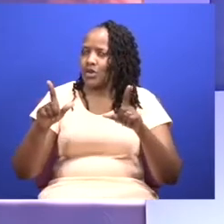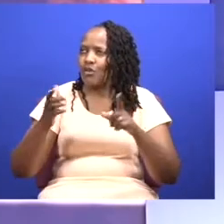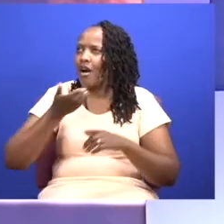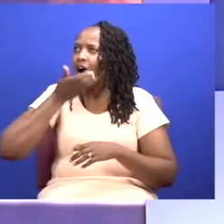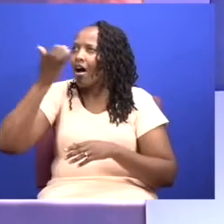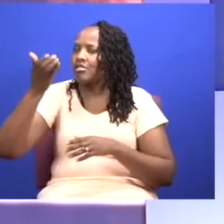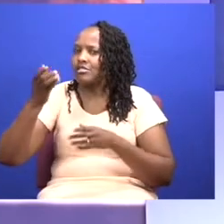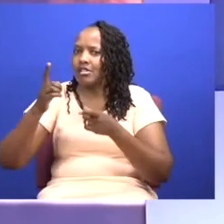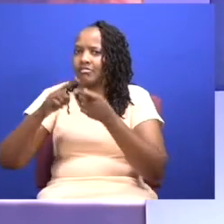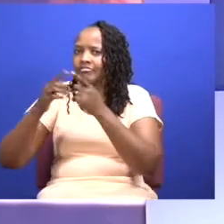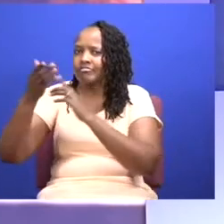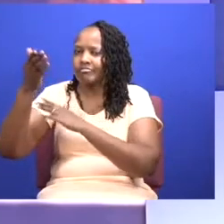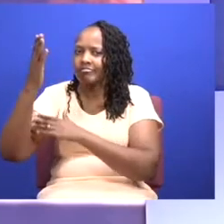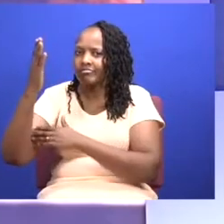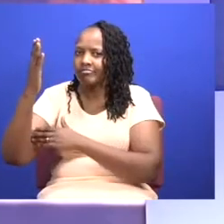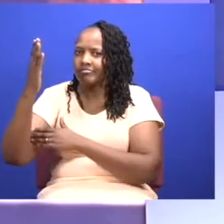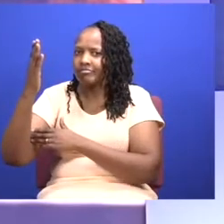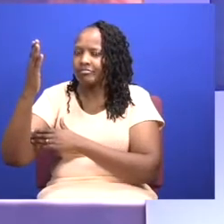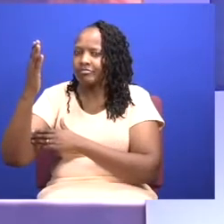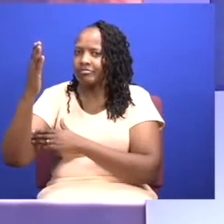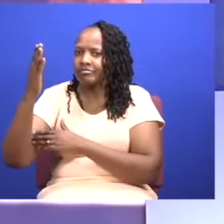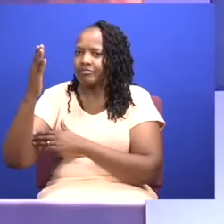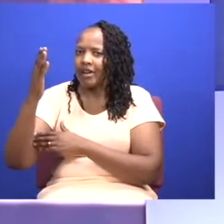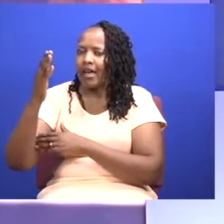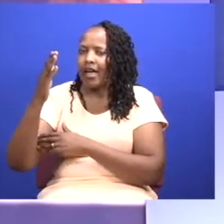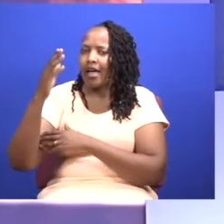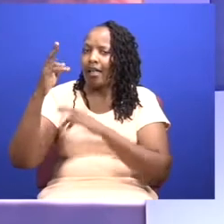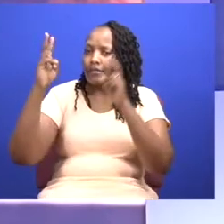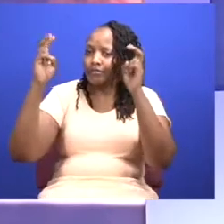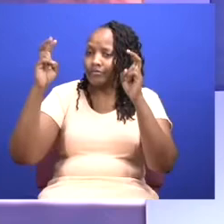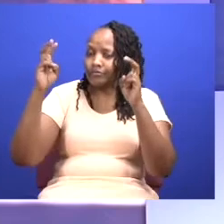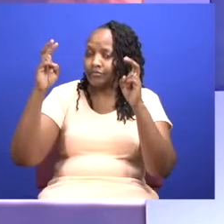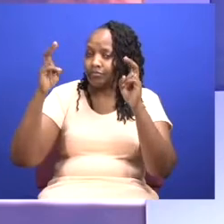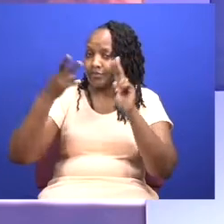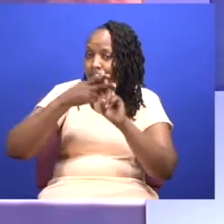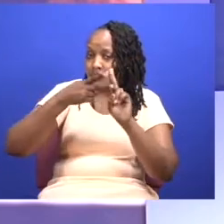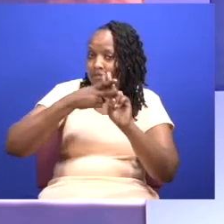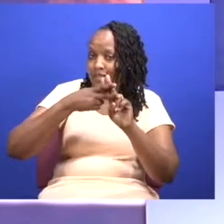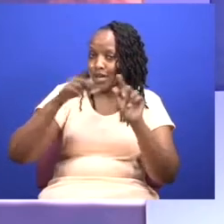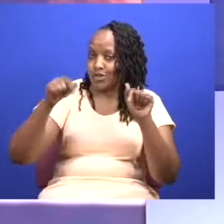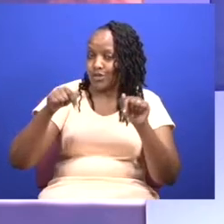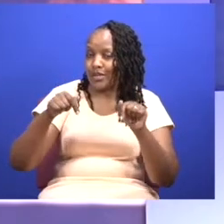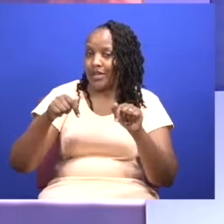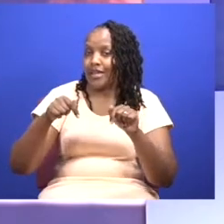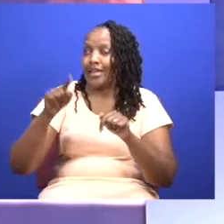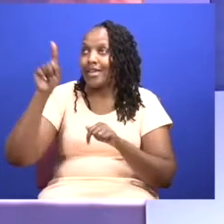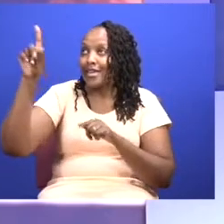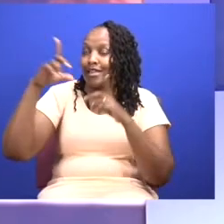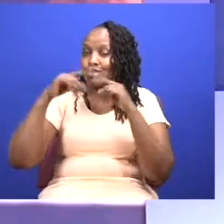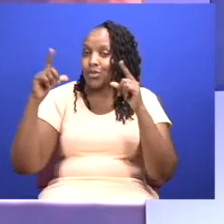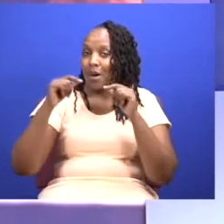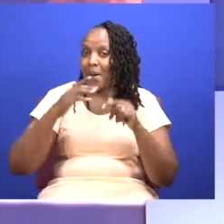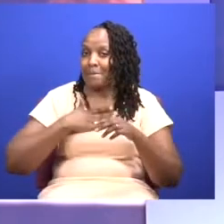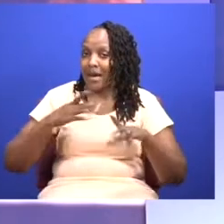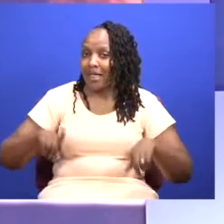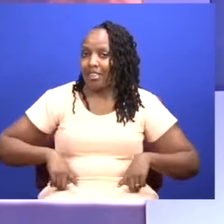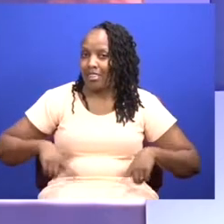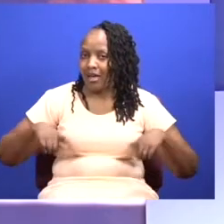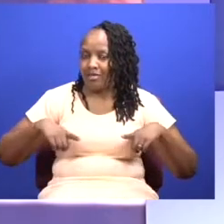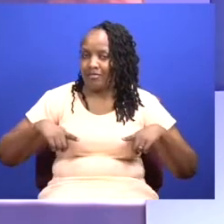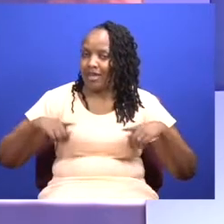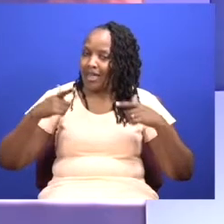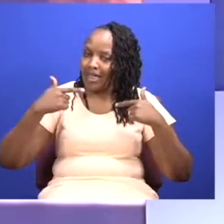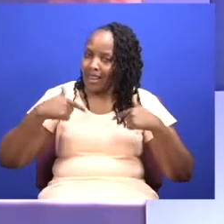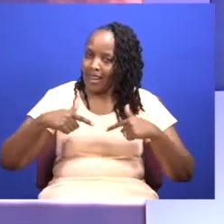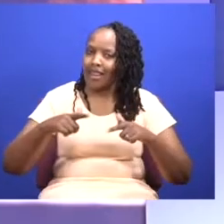God. And our sermon title for today is His Word, My Life. And you don't want to miss that sermon. Let's engage on